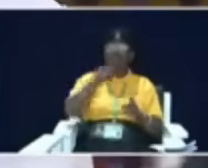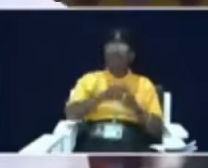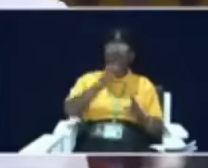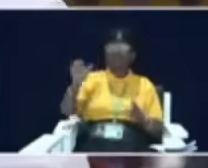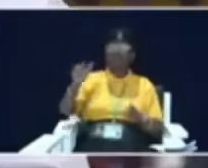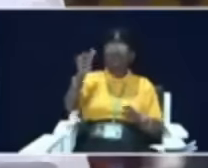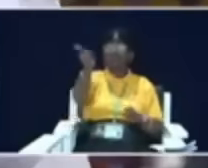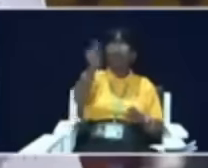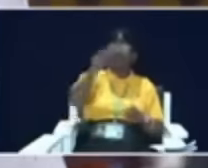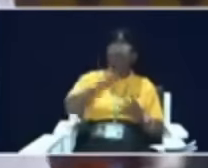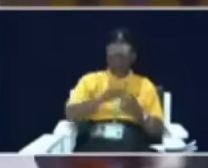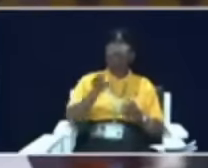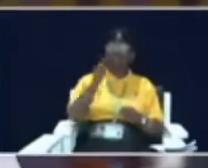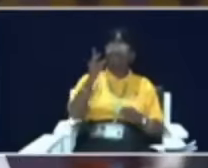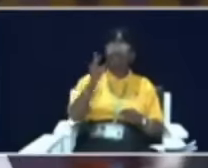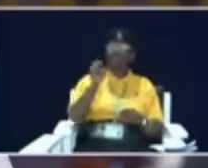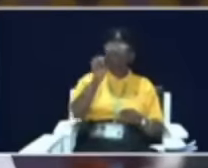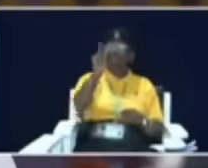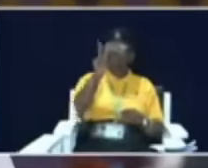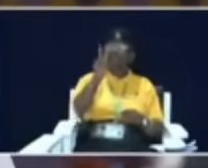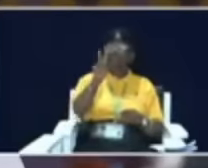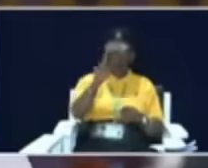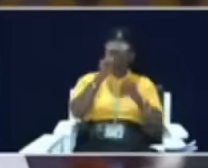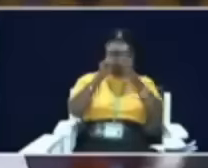to 12 talks about